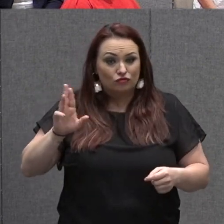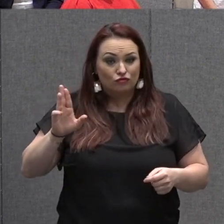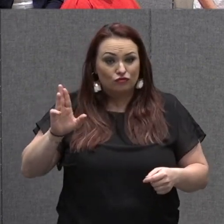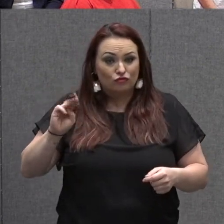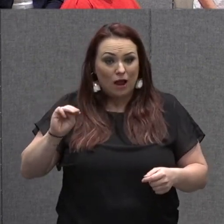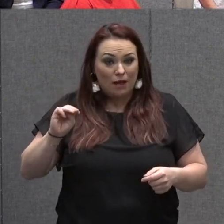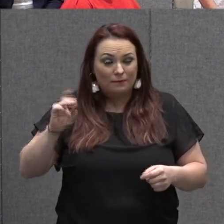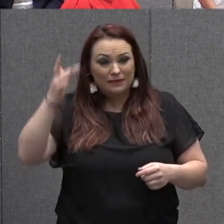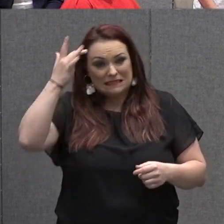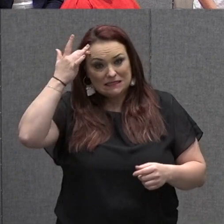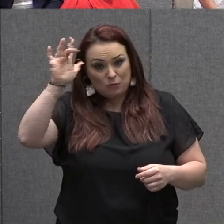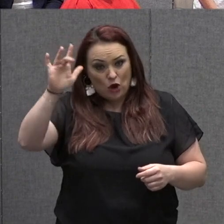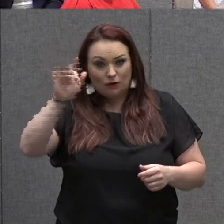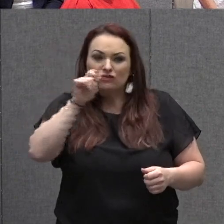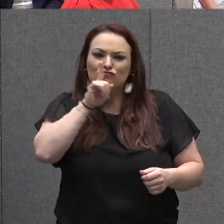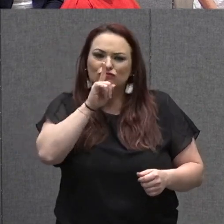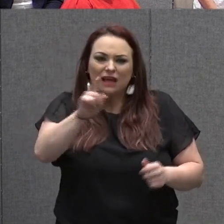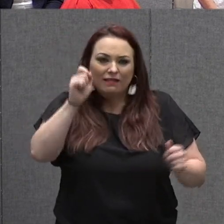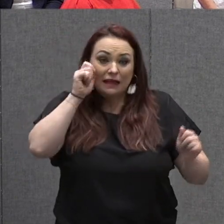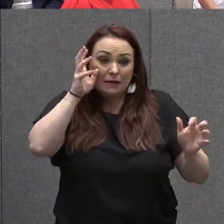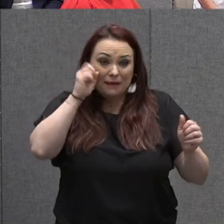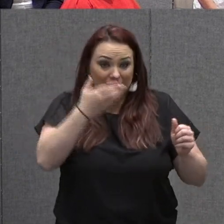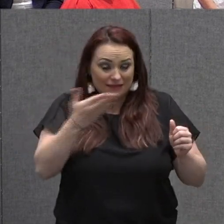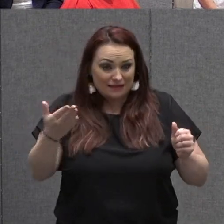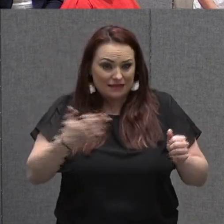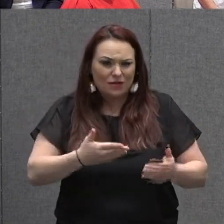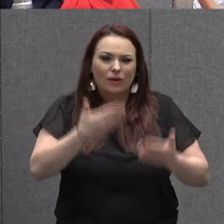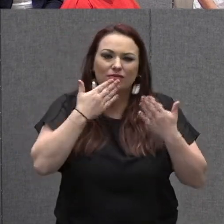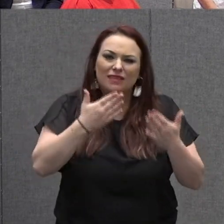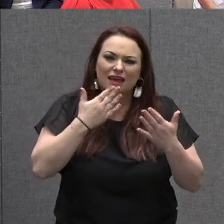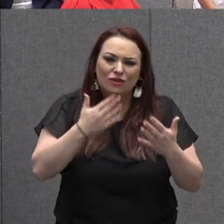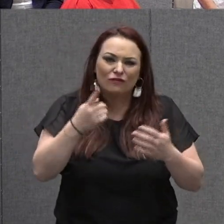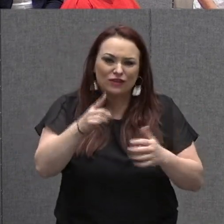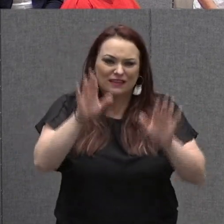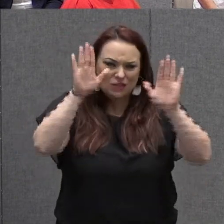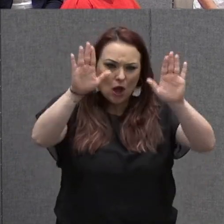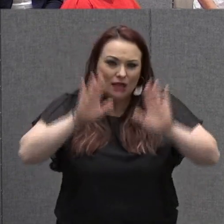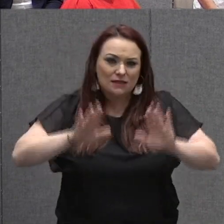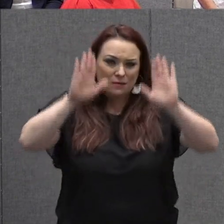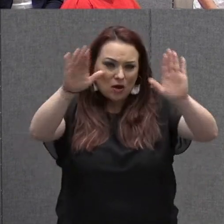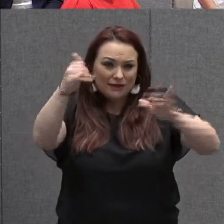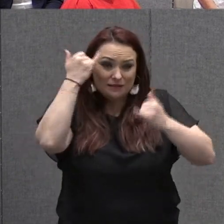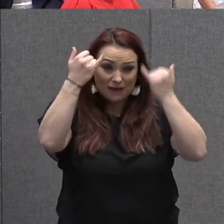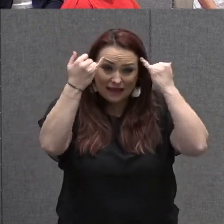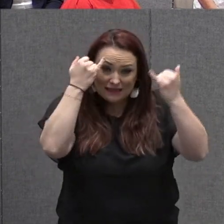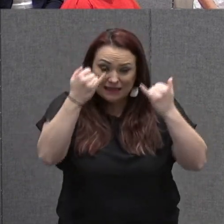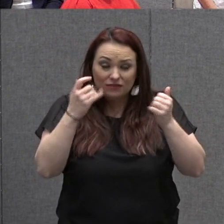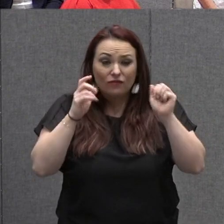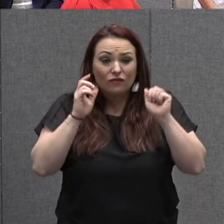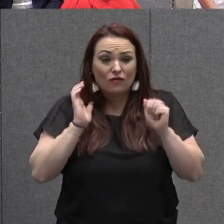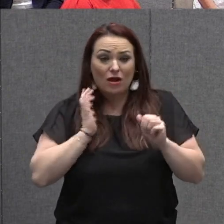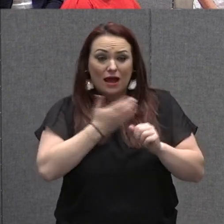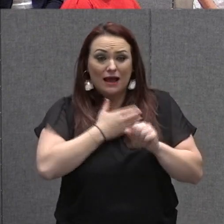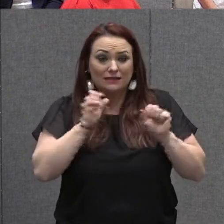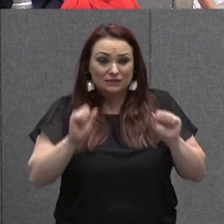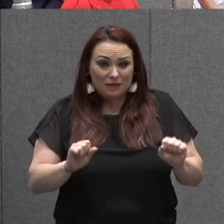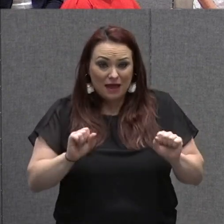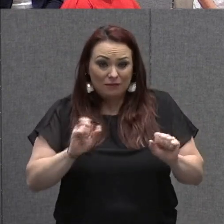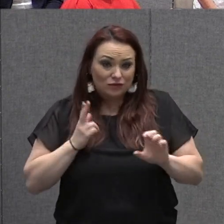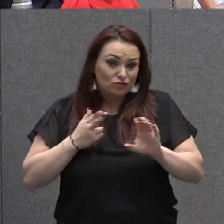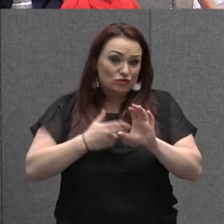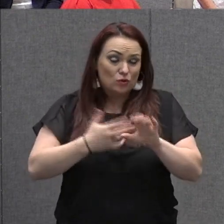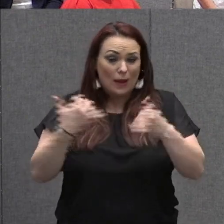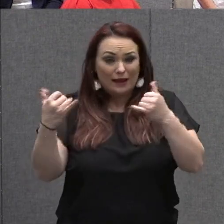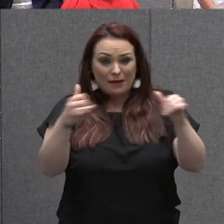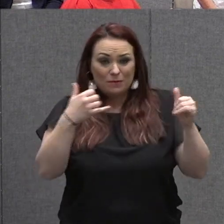really amazing stuff. And I just want to thank her for these awesome, awesome ideas and inspiration for us to be able to play together. So now we're